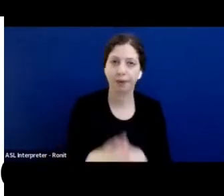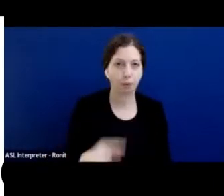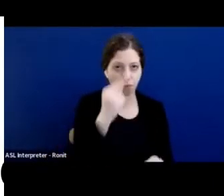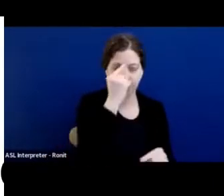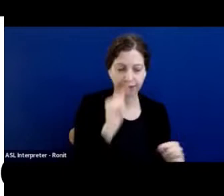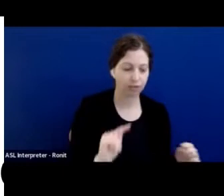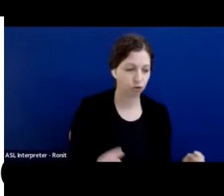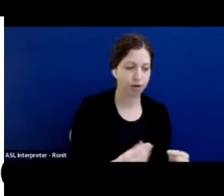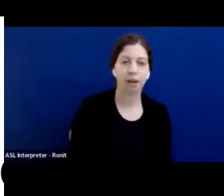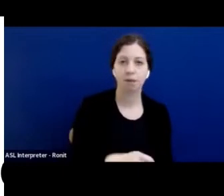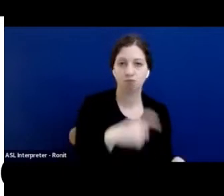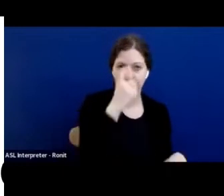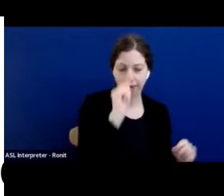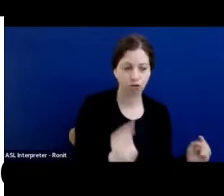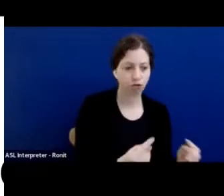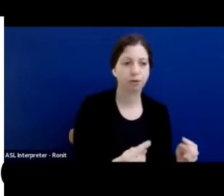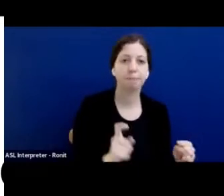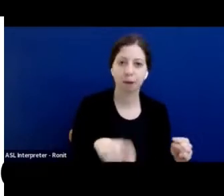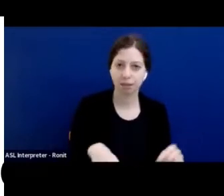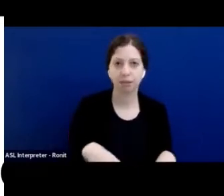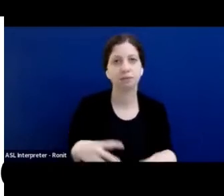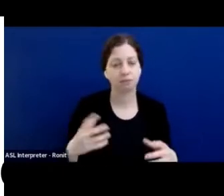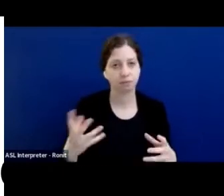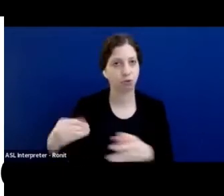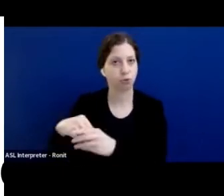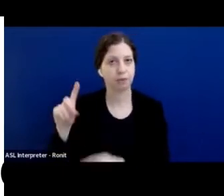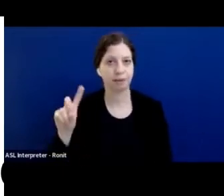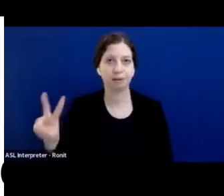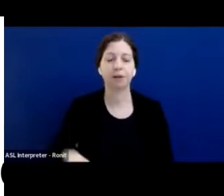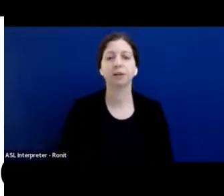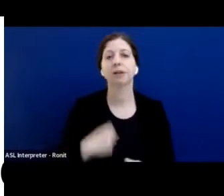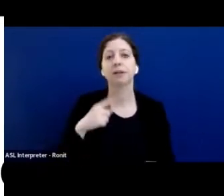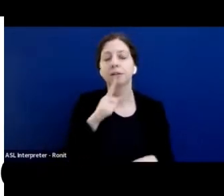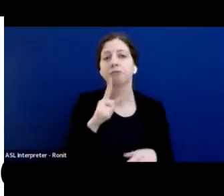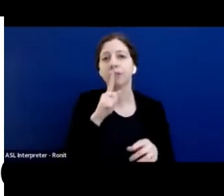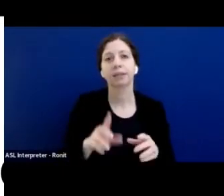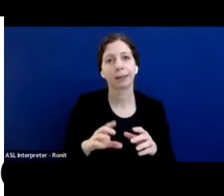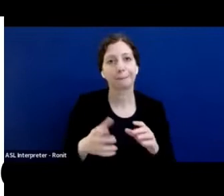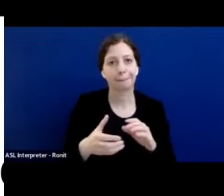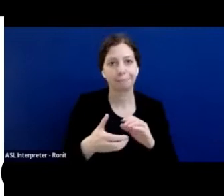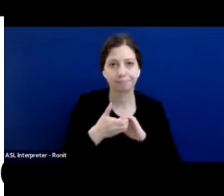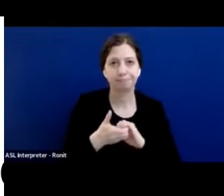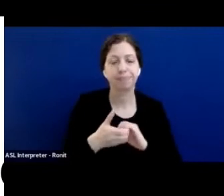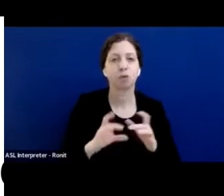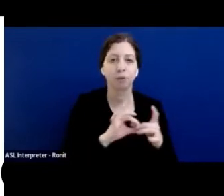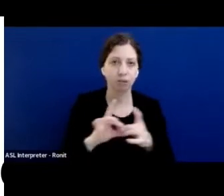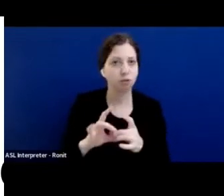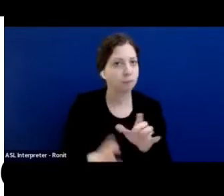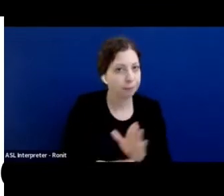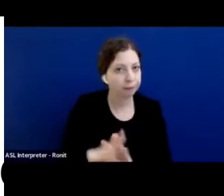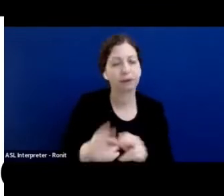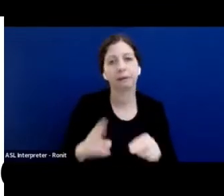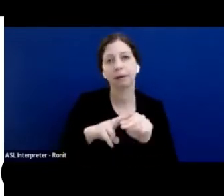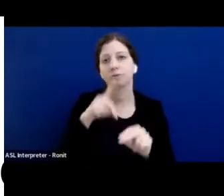and brain injury can't do this without domestic violence. So I think it is really building those relationships and being really, really